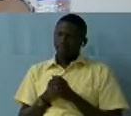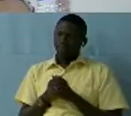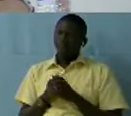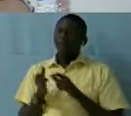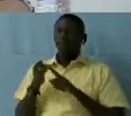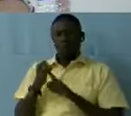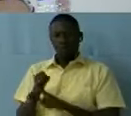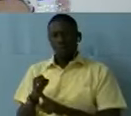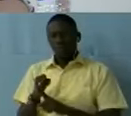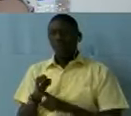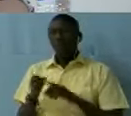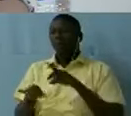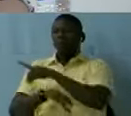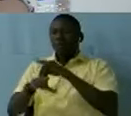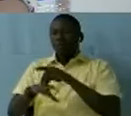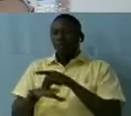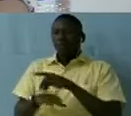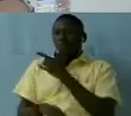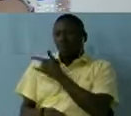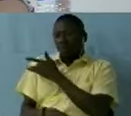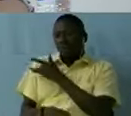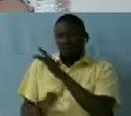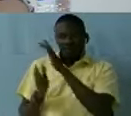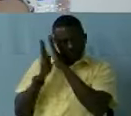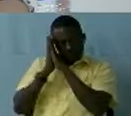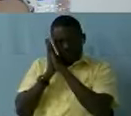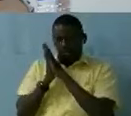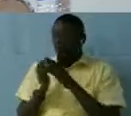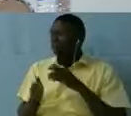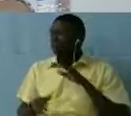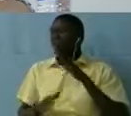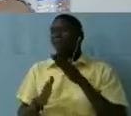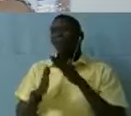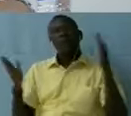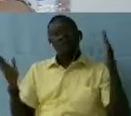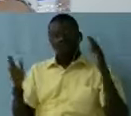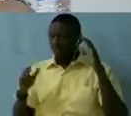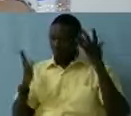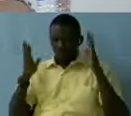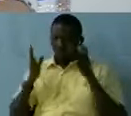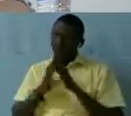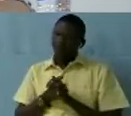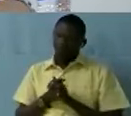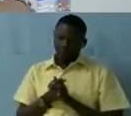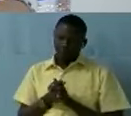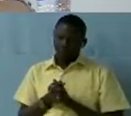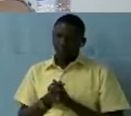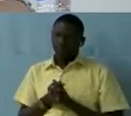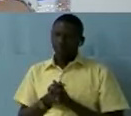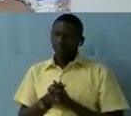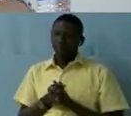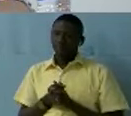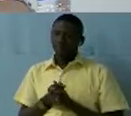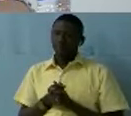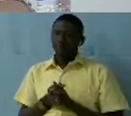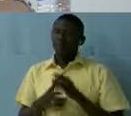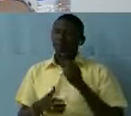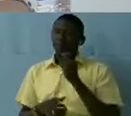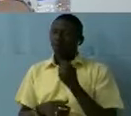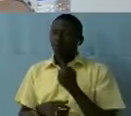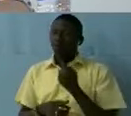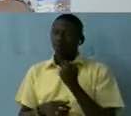so a place to live in, a residential place for me, is a big problem. Because in the very long about my status.